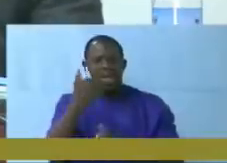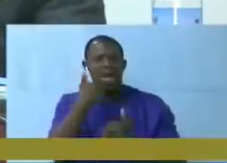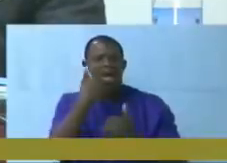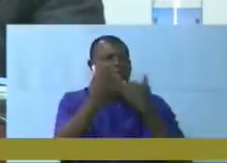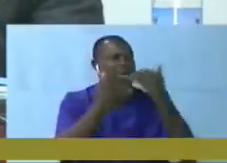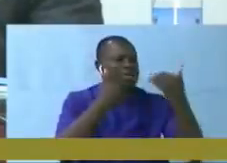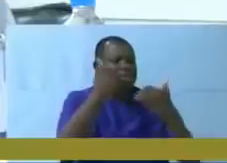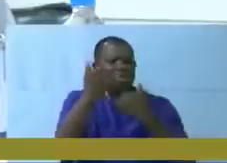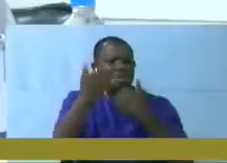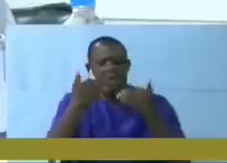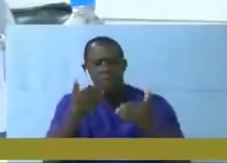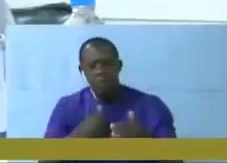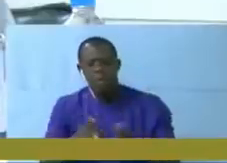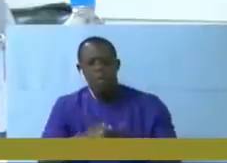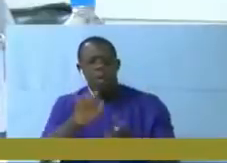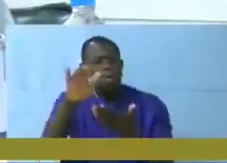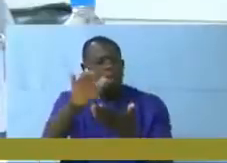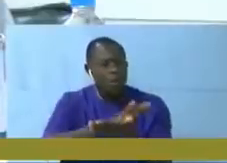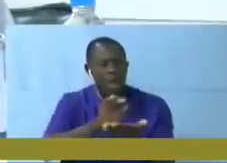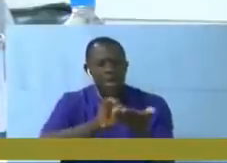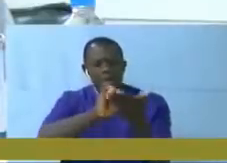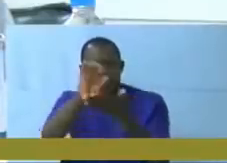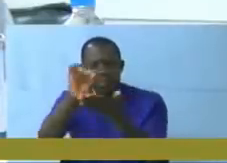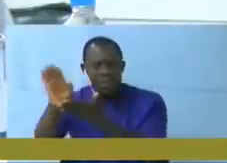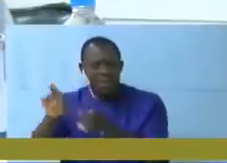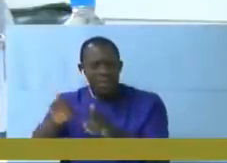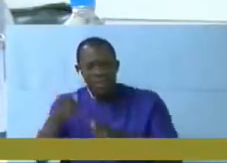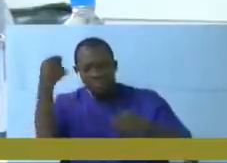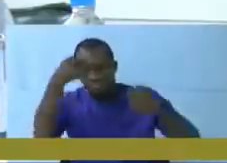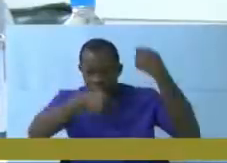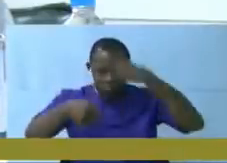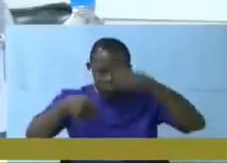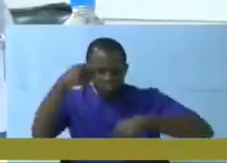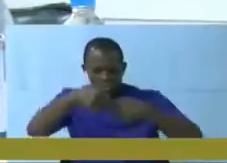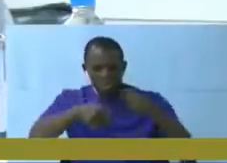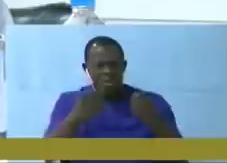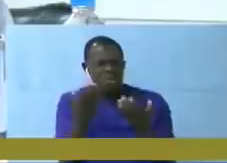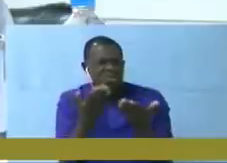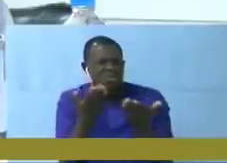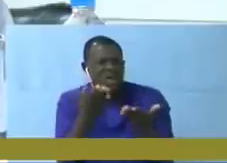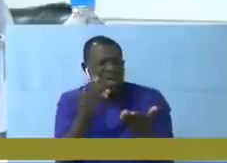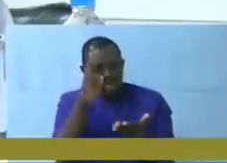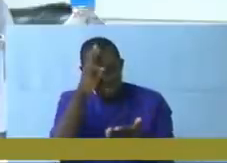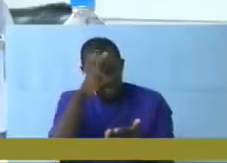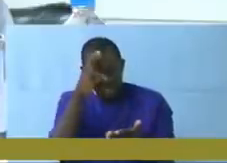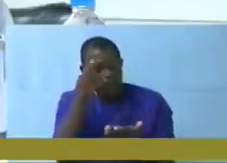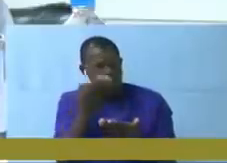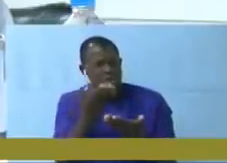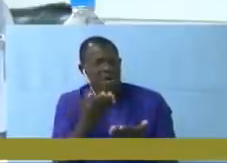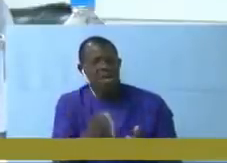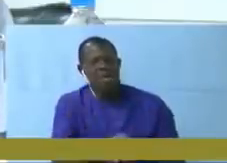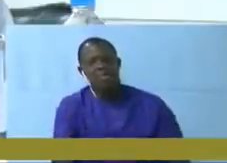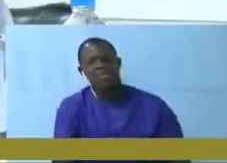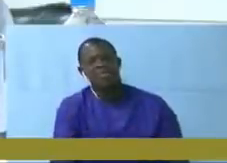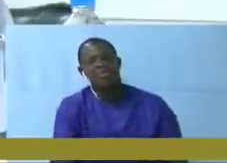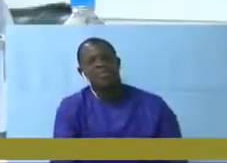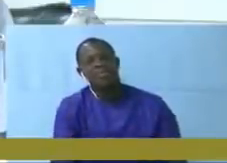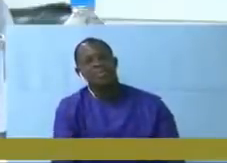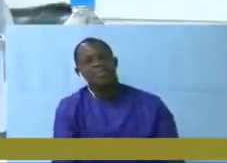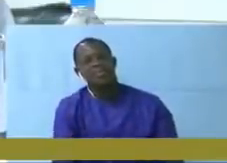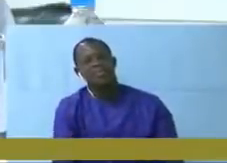papers? Lan mo won djublu way li so bi nga xamne ñu ko don def ak askan wi ak it sakku bu ñu don sakku ay kayit yoyu.